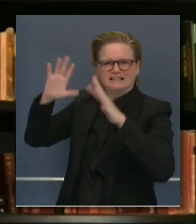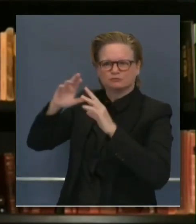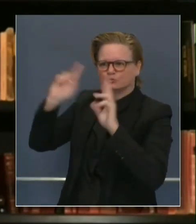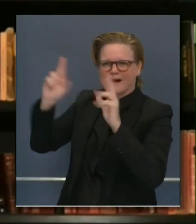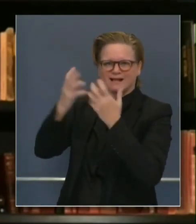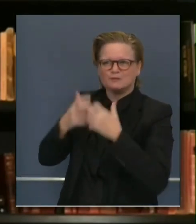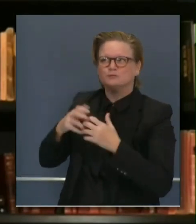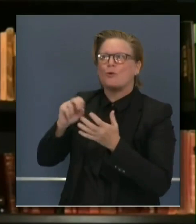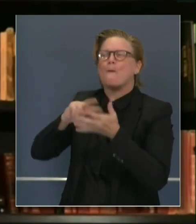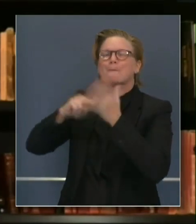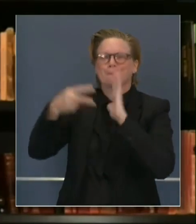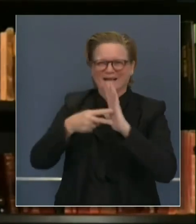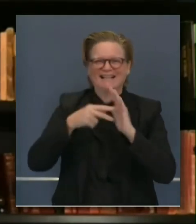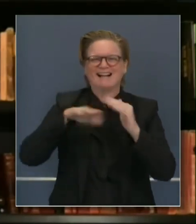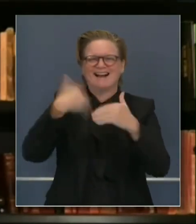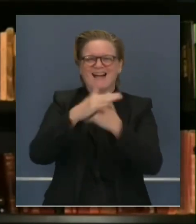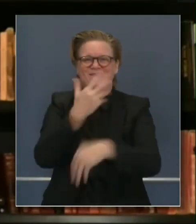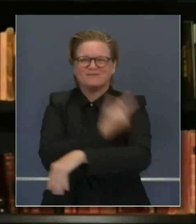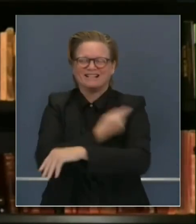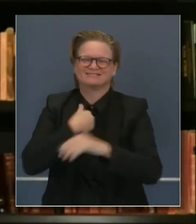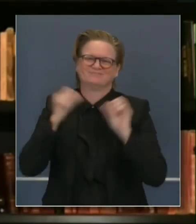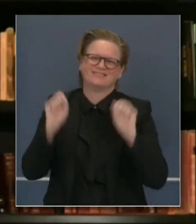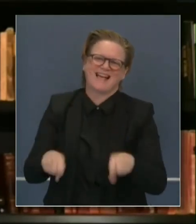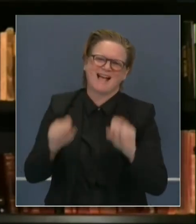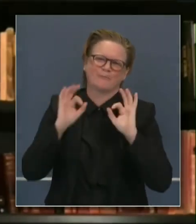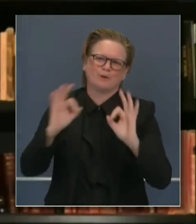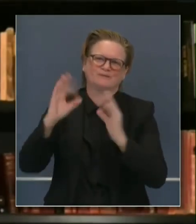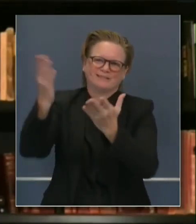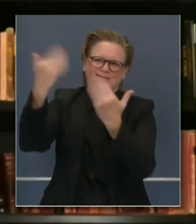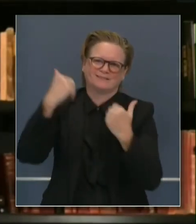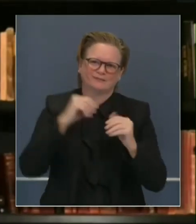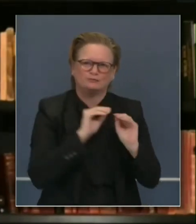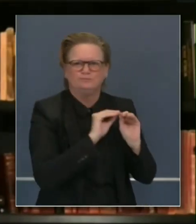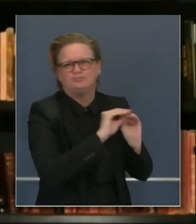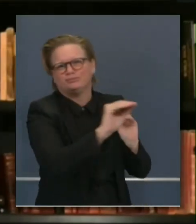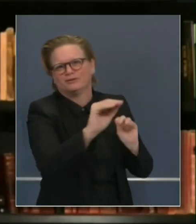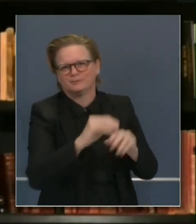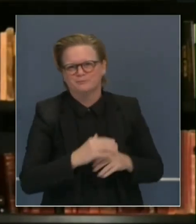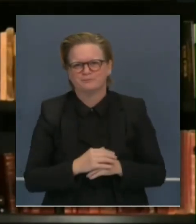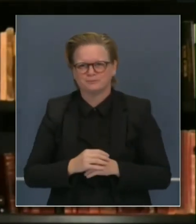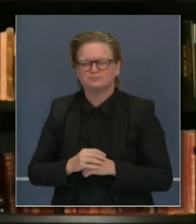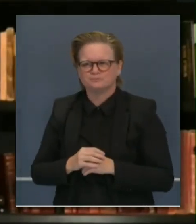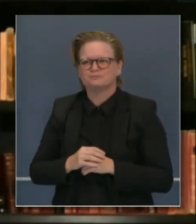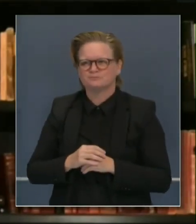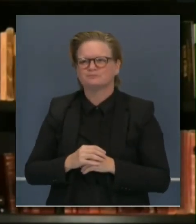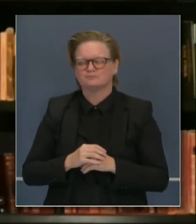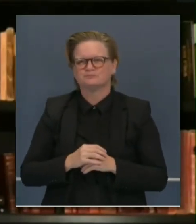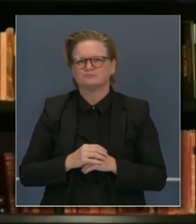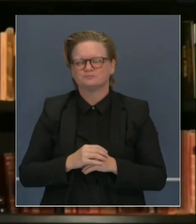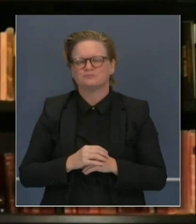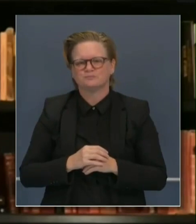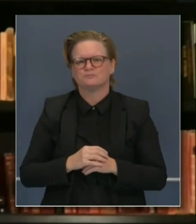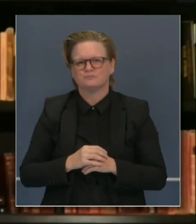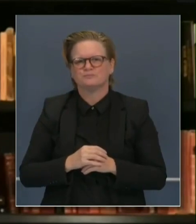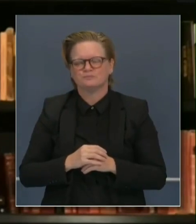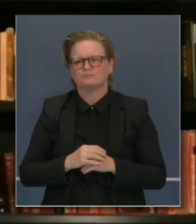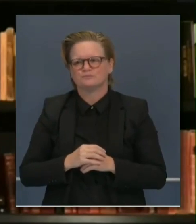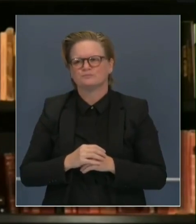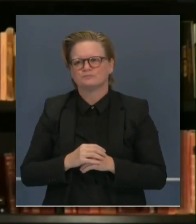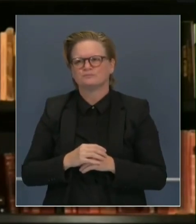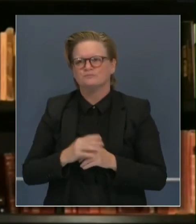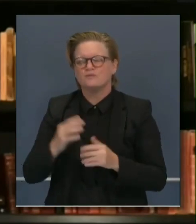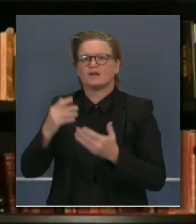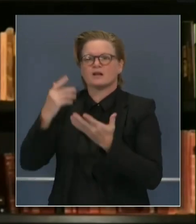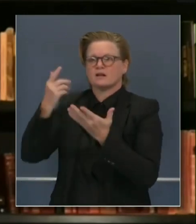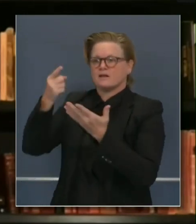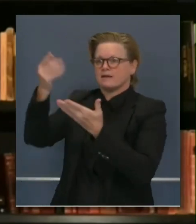that capacity, and that's what we're doing as a state. And we have already procured, we're just waiting for the actual delivery of those